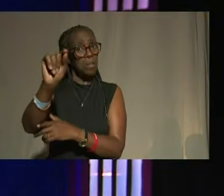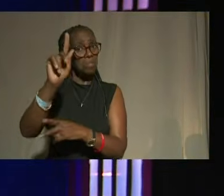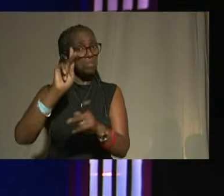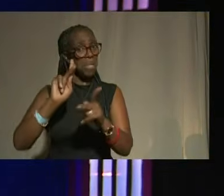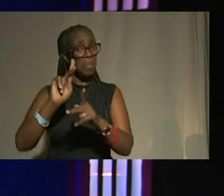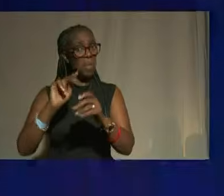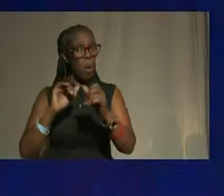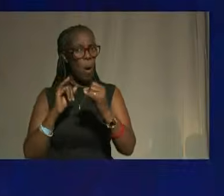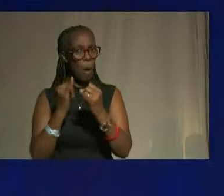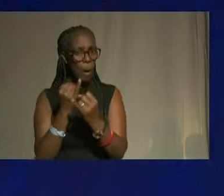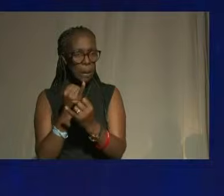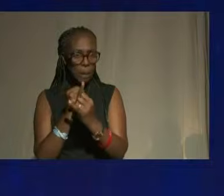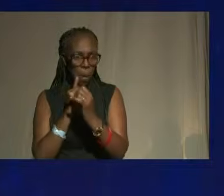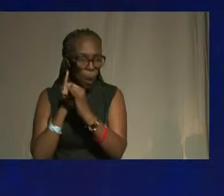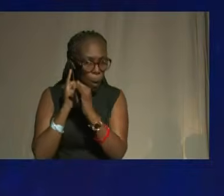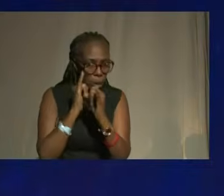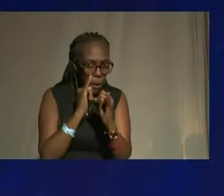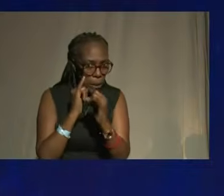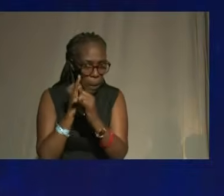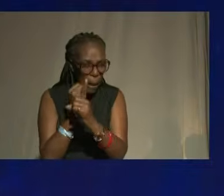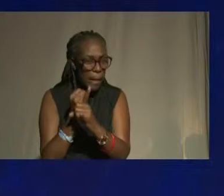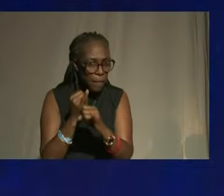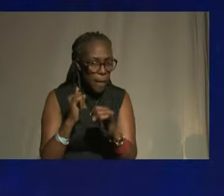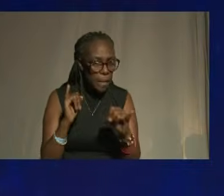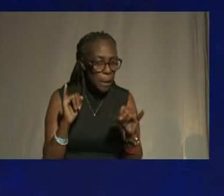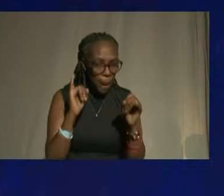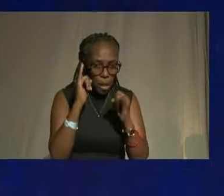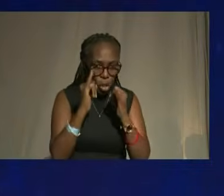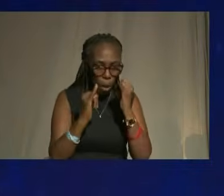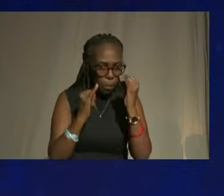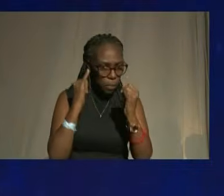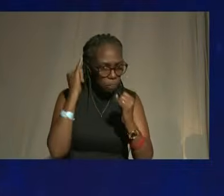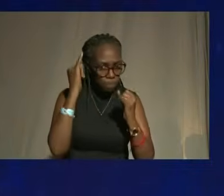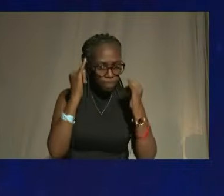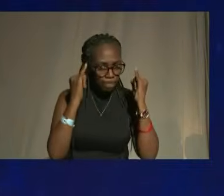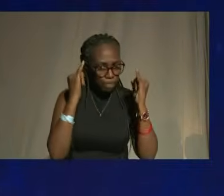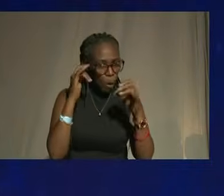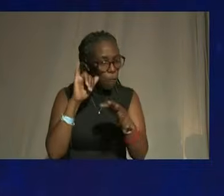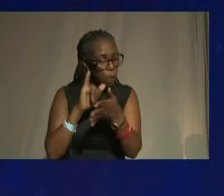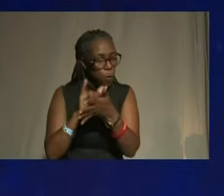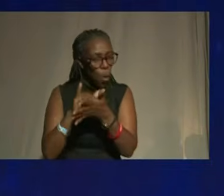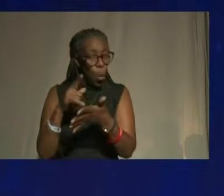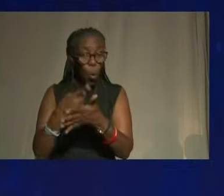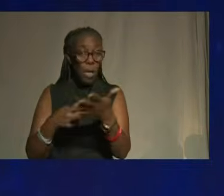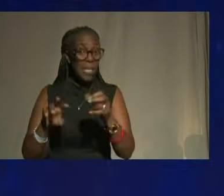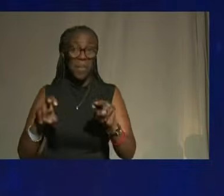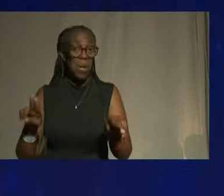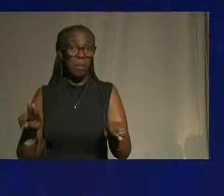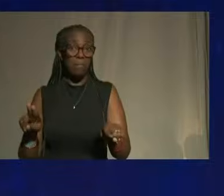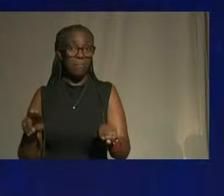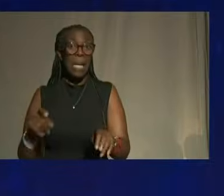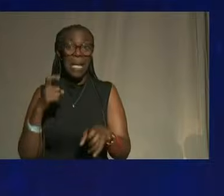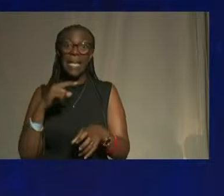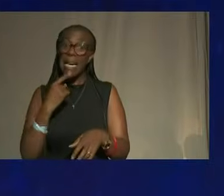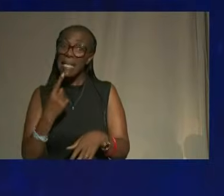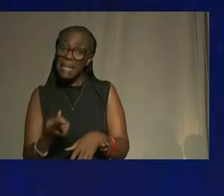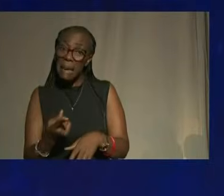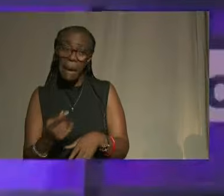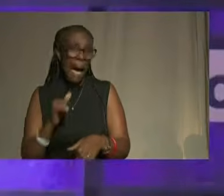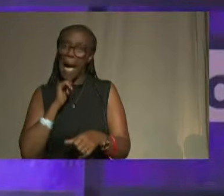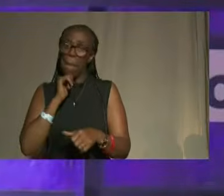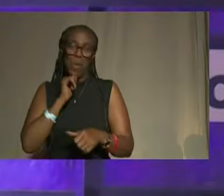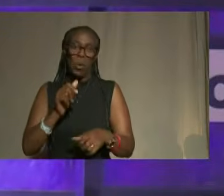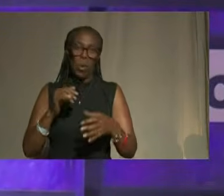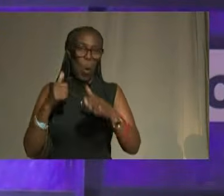for illicit enrichment. I, Julian Robinson, can categorically state, I am not under investigation. Can the three of you say